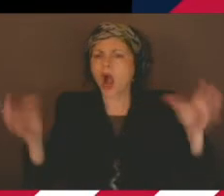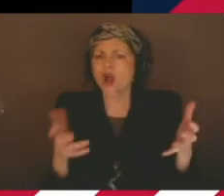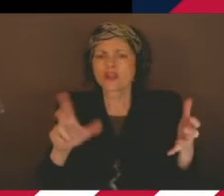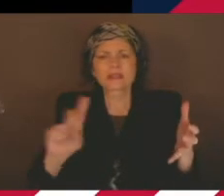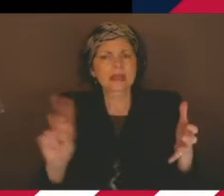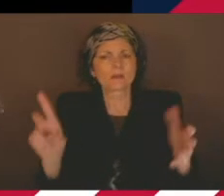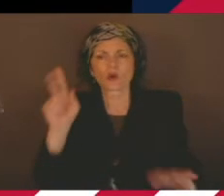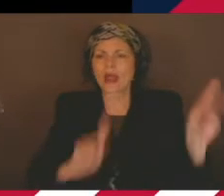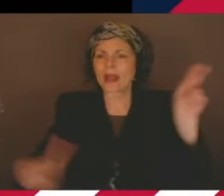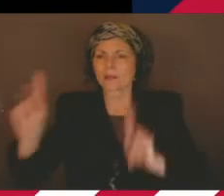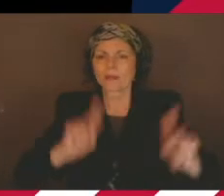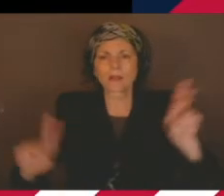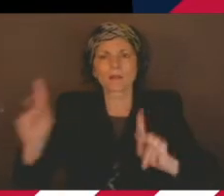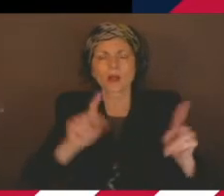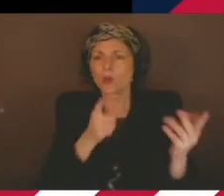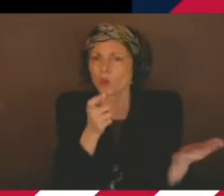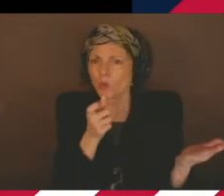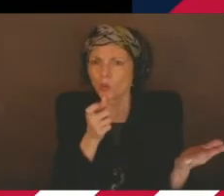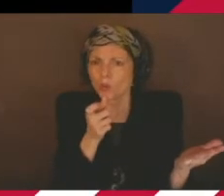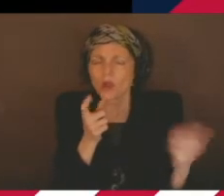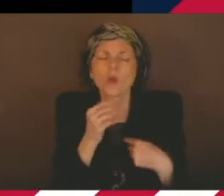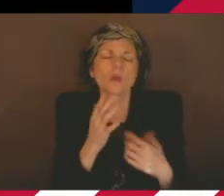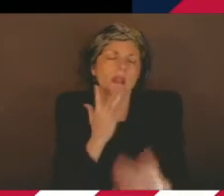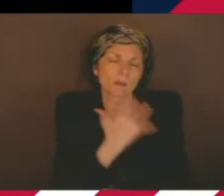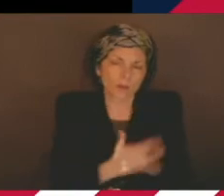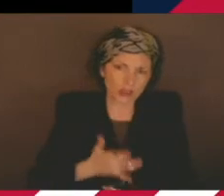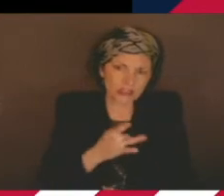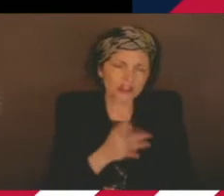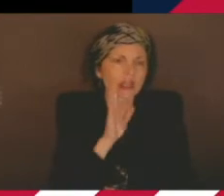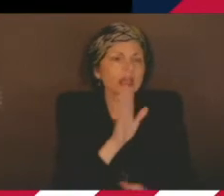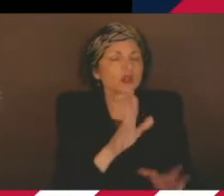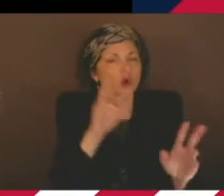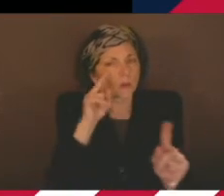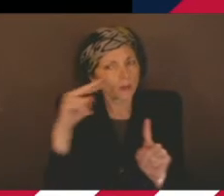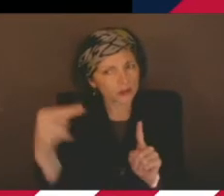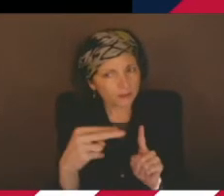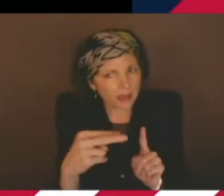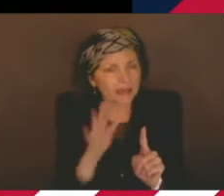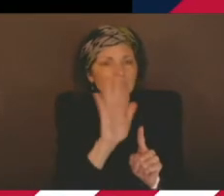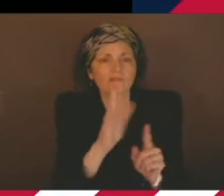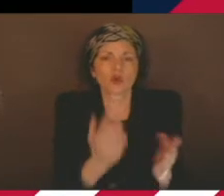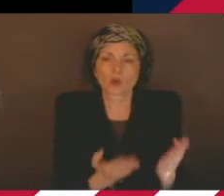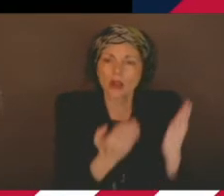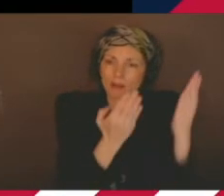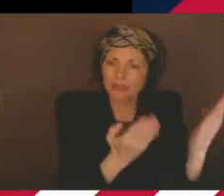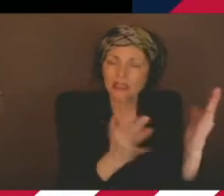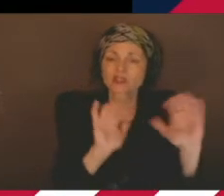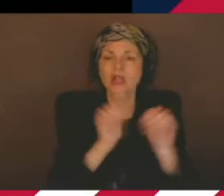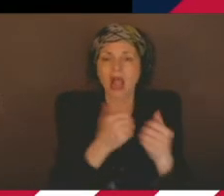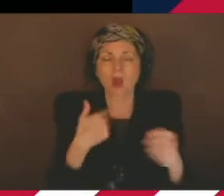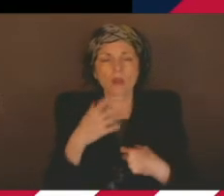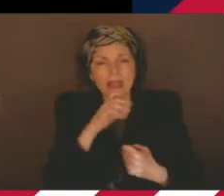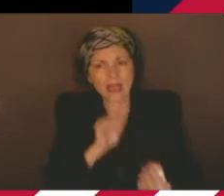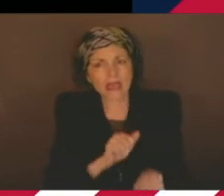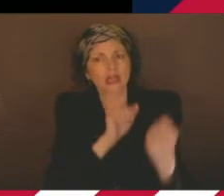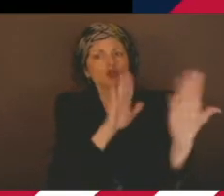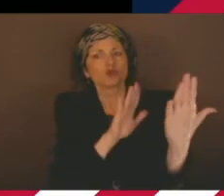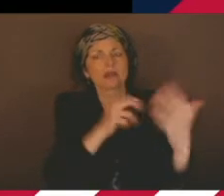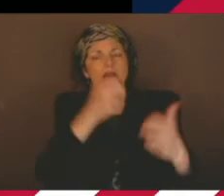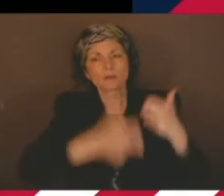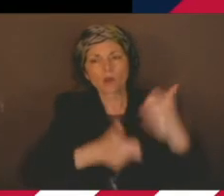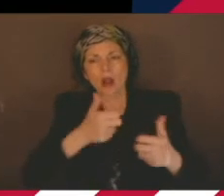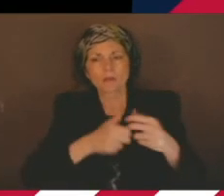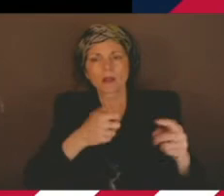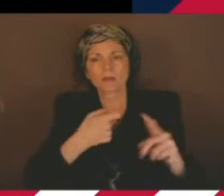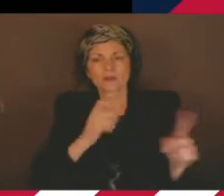your perspectives and recommendations on how to best address the issues confronting our country. Repairing